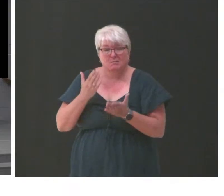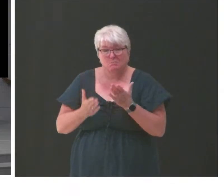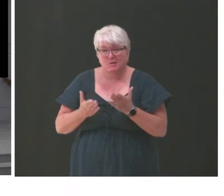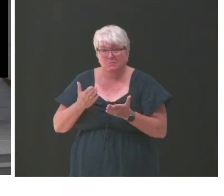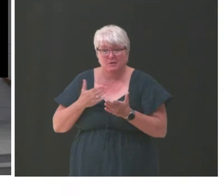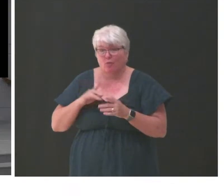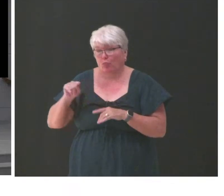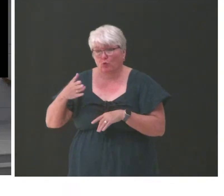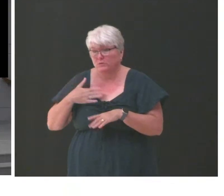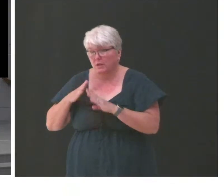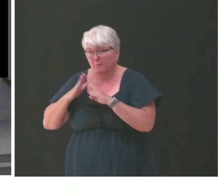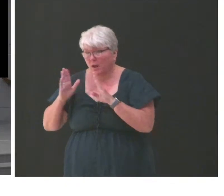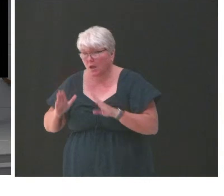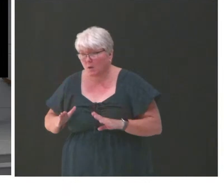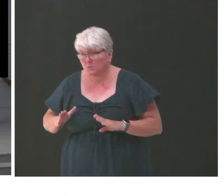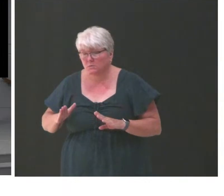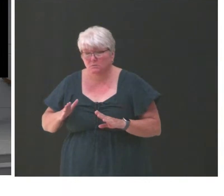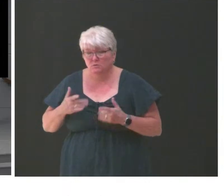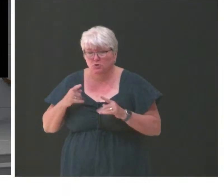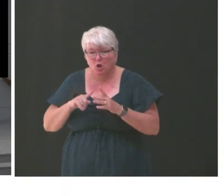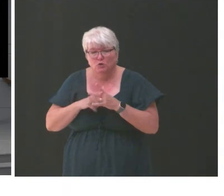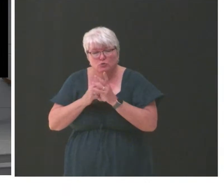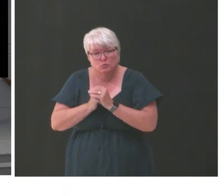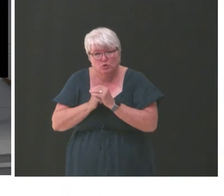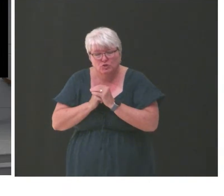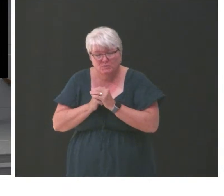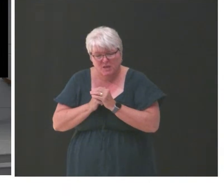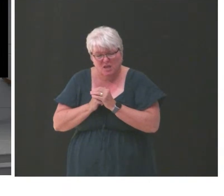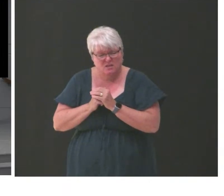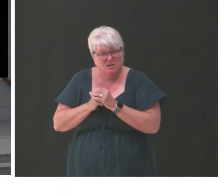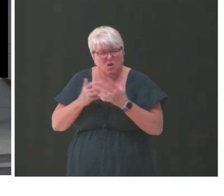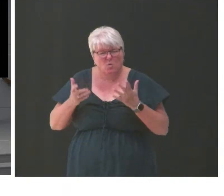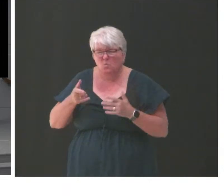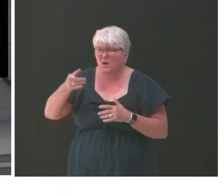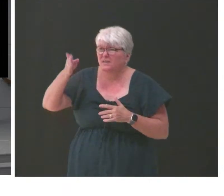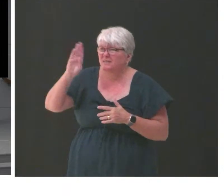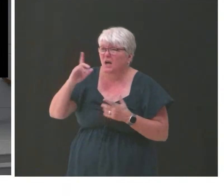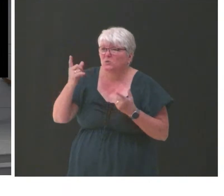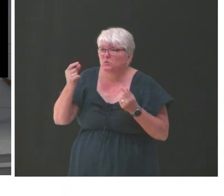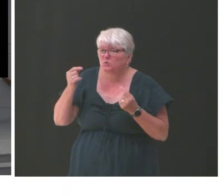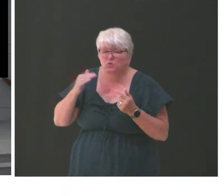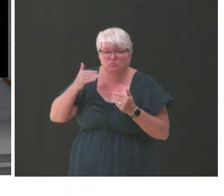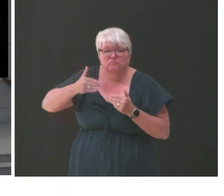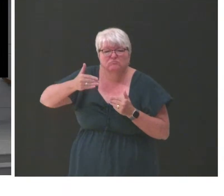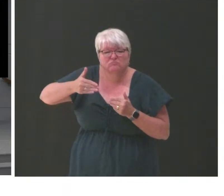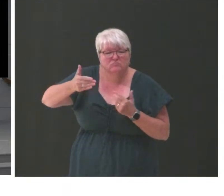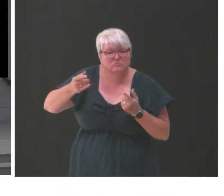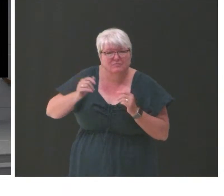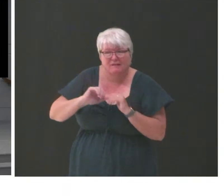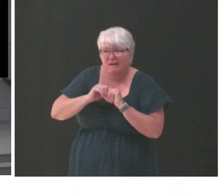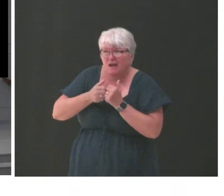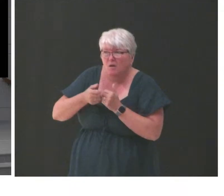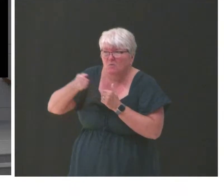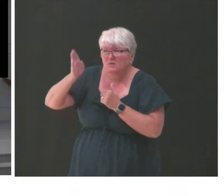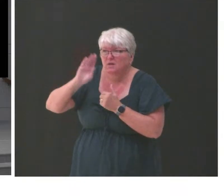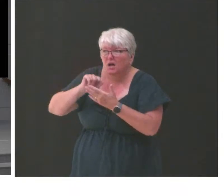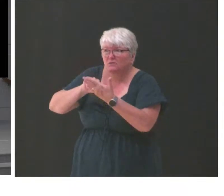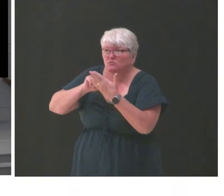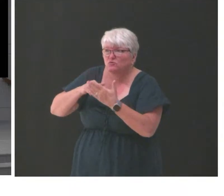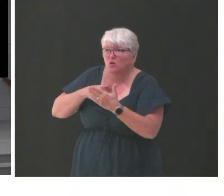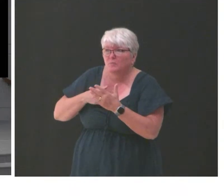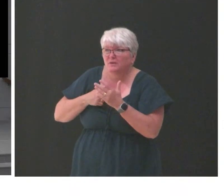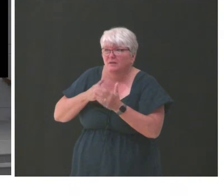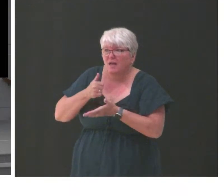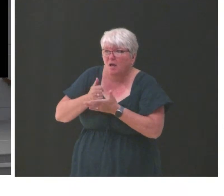at my house. I'm like, what is God going to do? How is God going to get me through